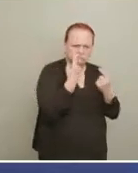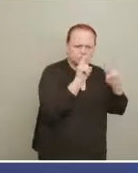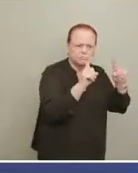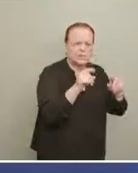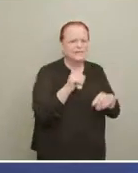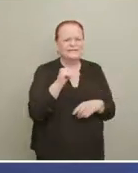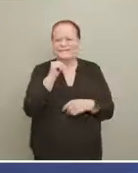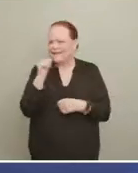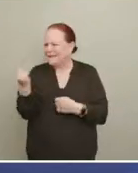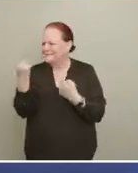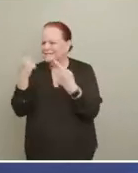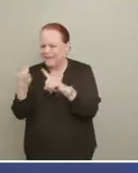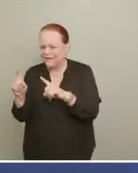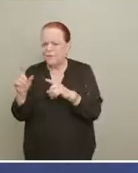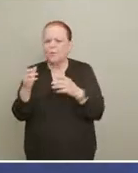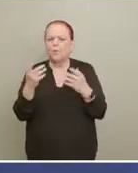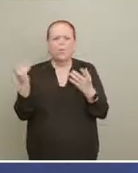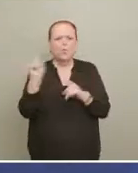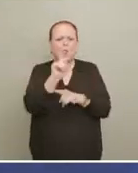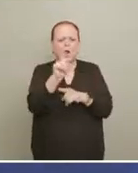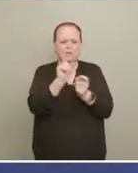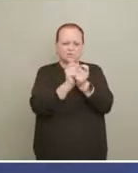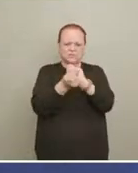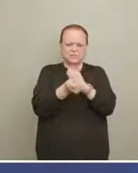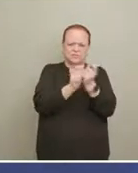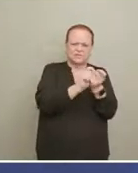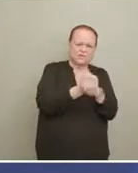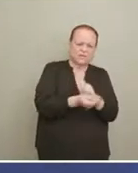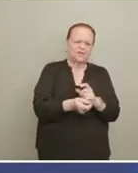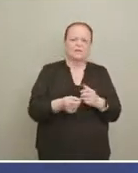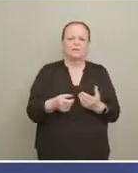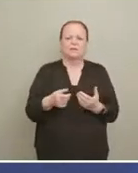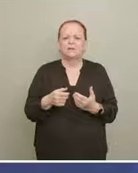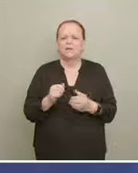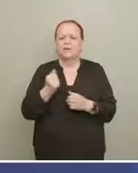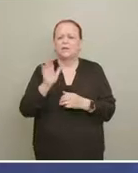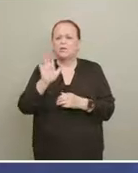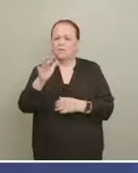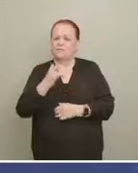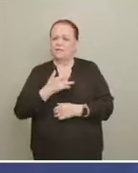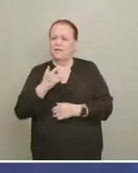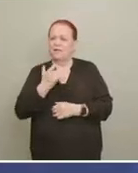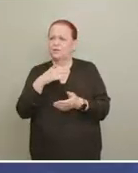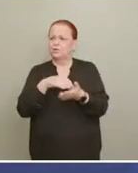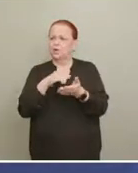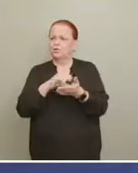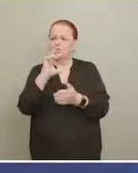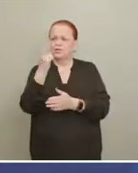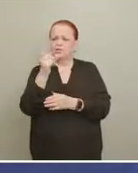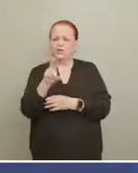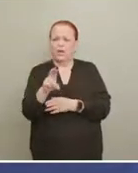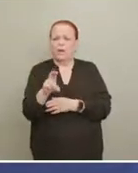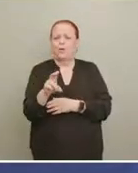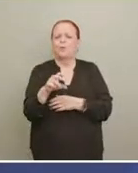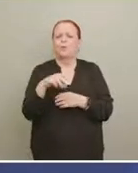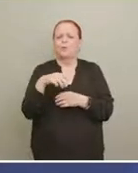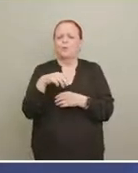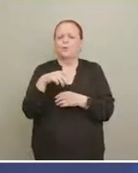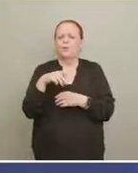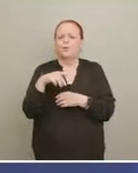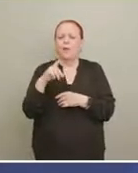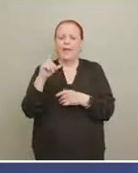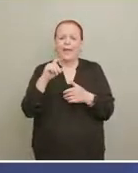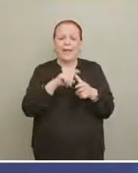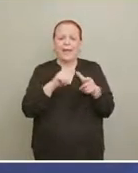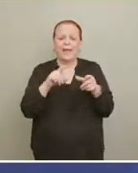could we adjust on. So just for you, Dr. Chow, any sense of, as we move into this new chapter of COVID,